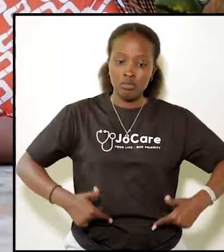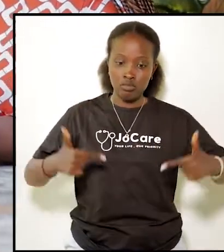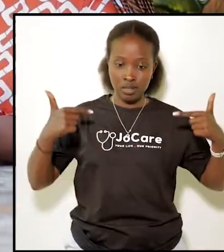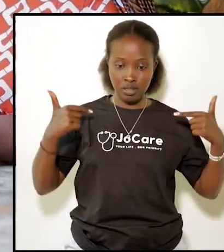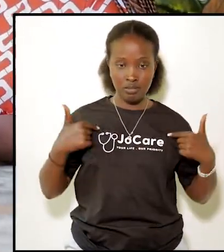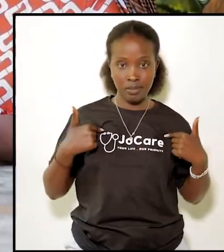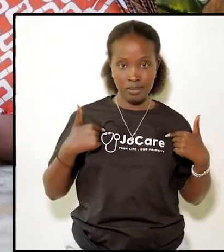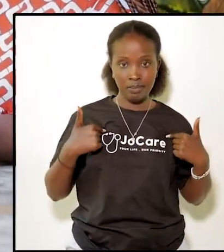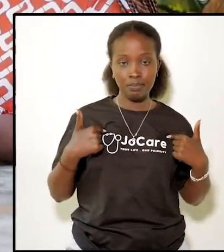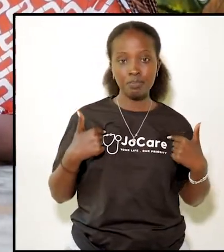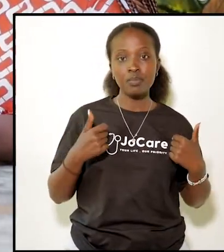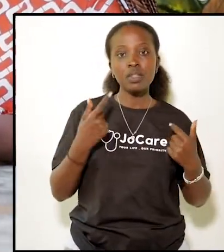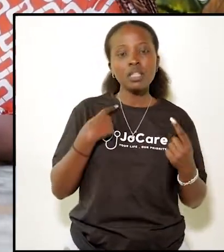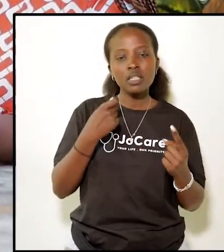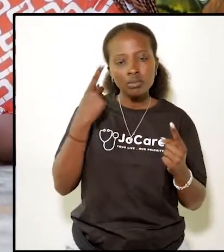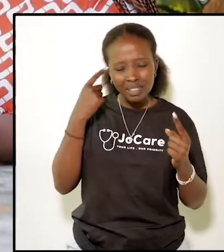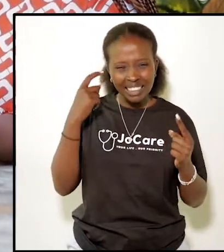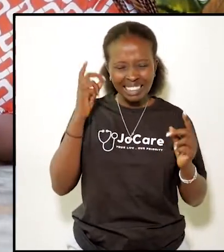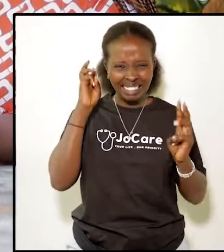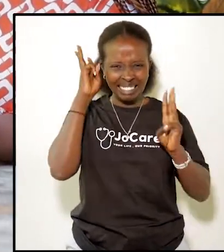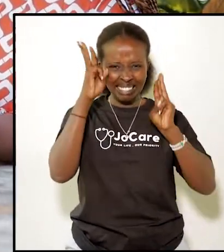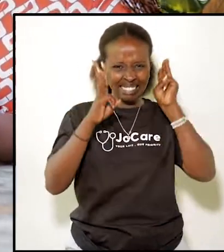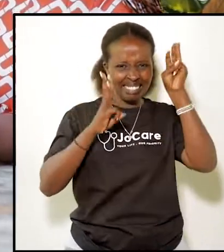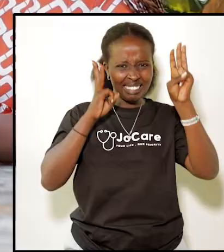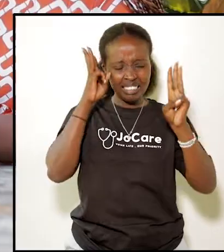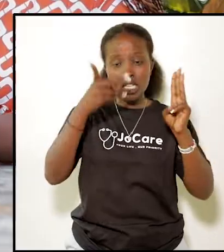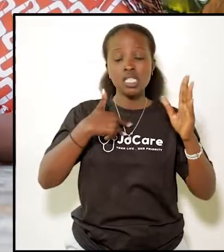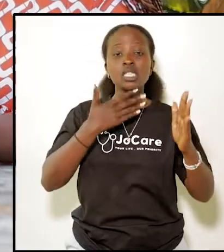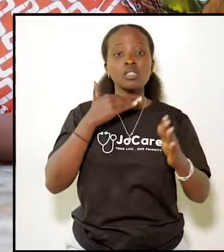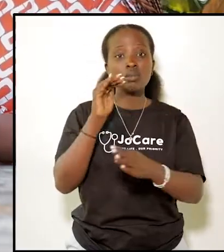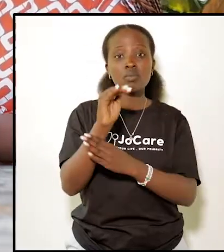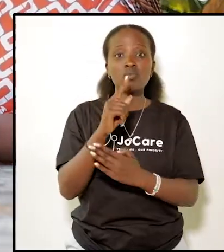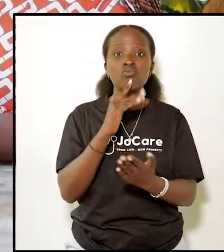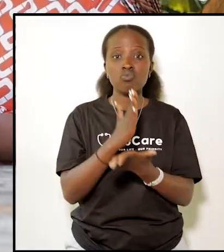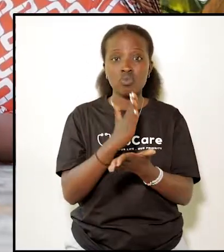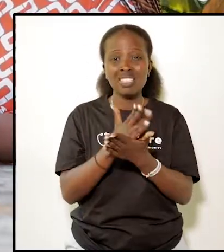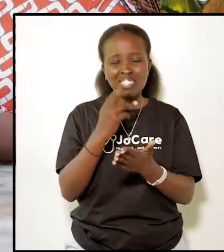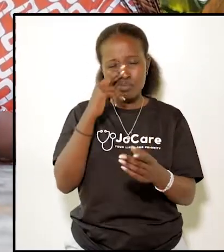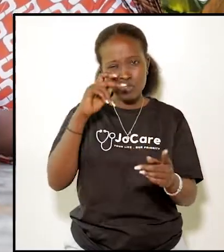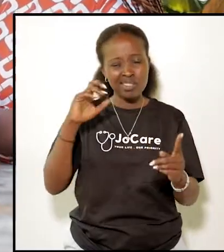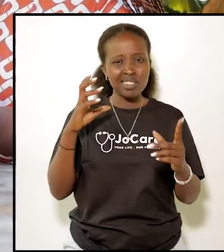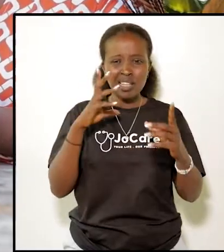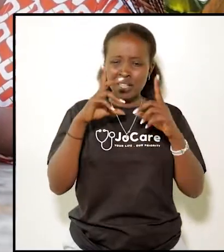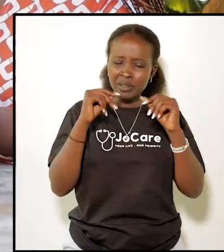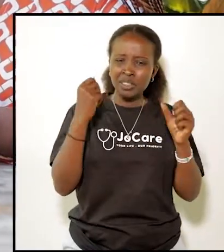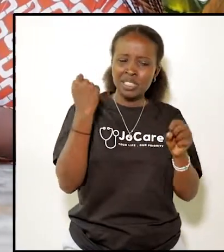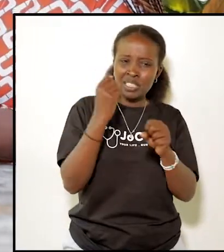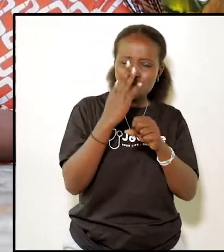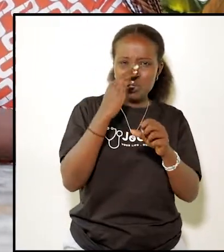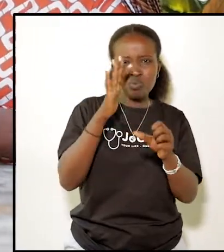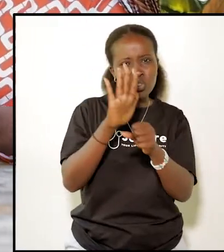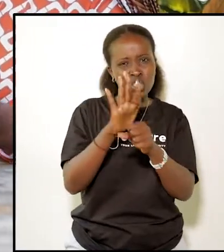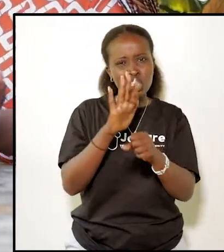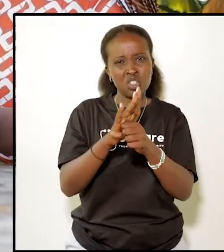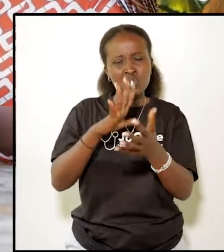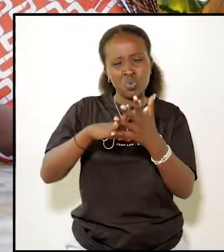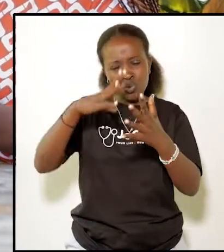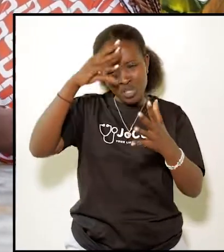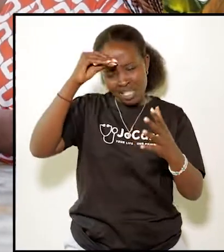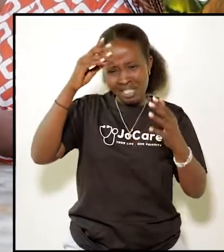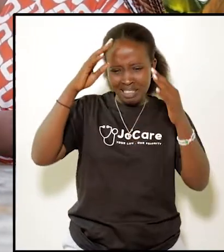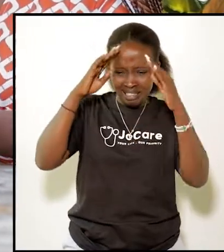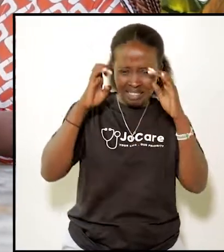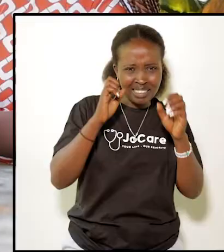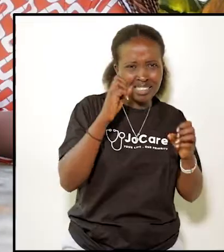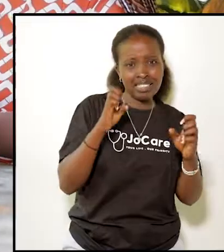other lifestyle is stress. I'll talk about too much work, too much study,